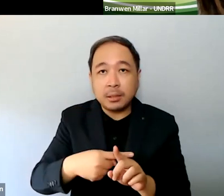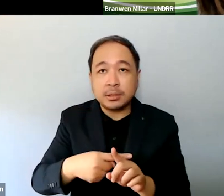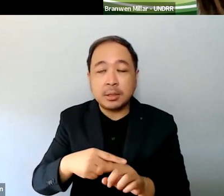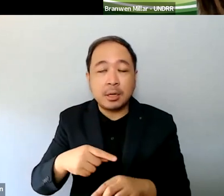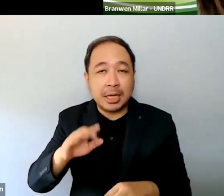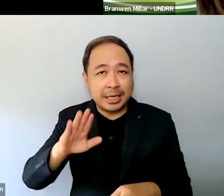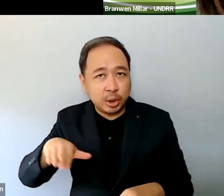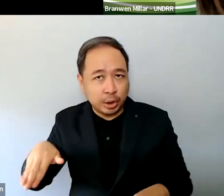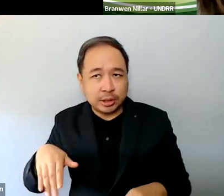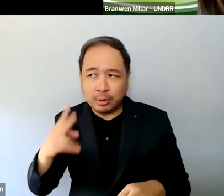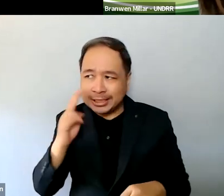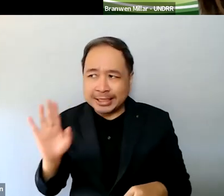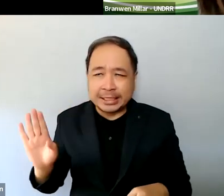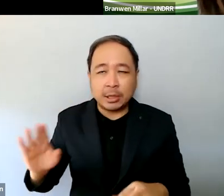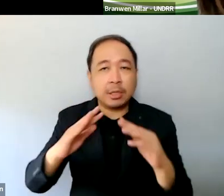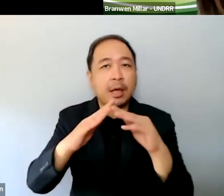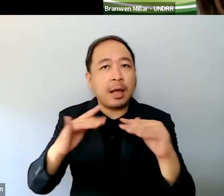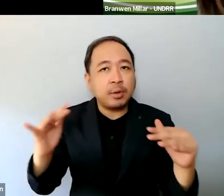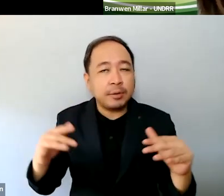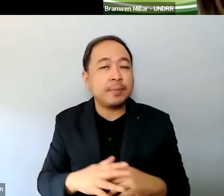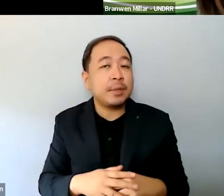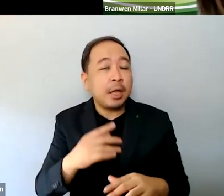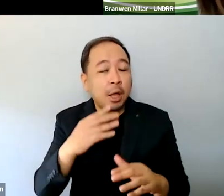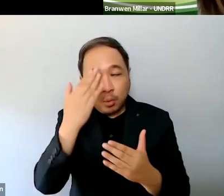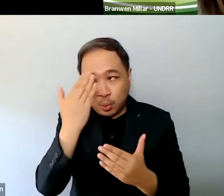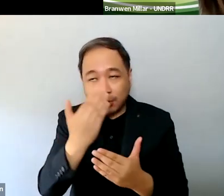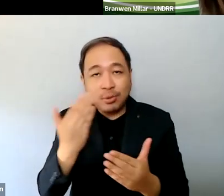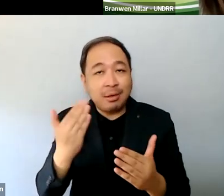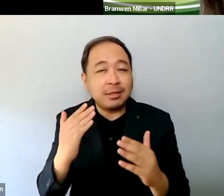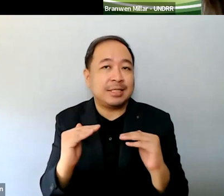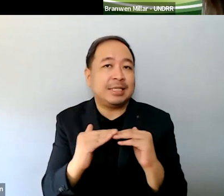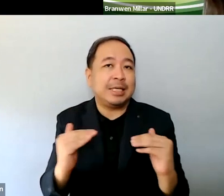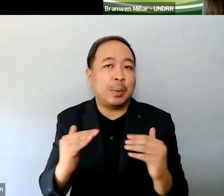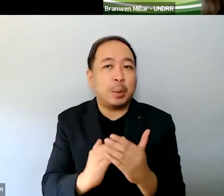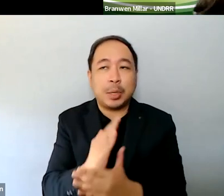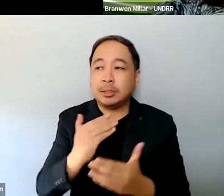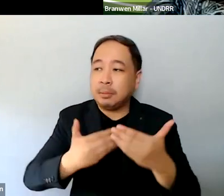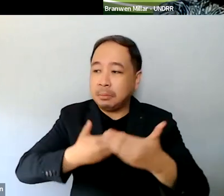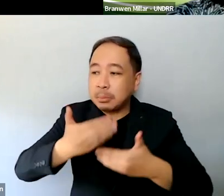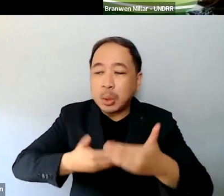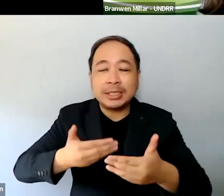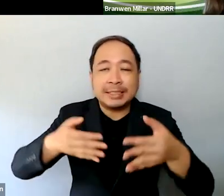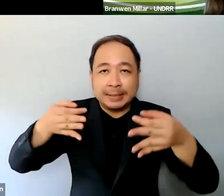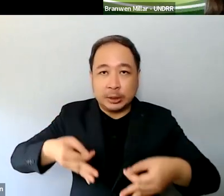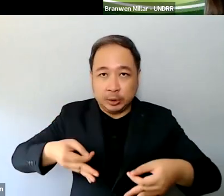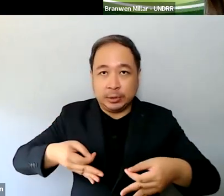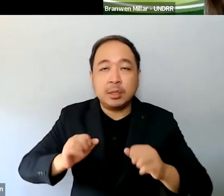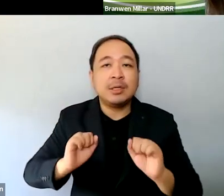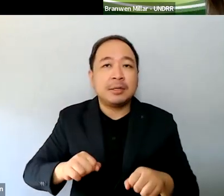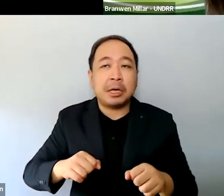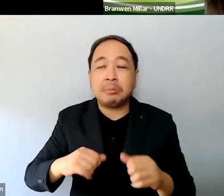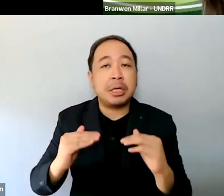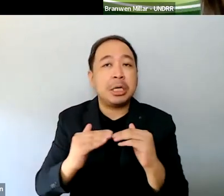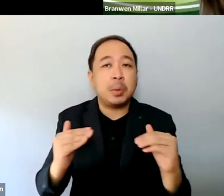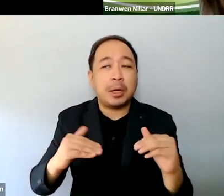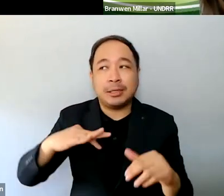their diversities, recognizing equal rights of women as stakeholders in the planning and decision-making process, equitable sharing of the benefits of climate finance